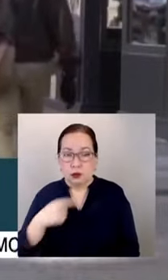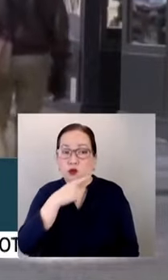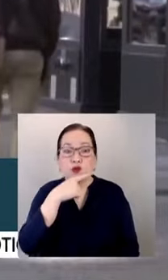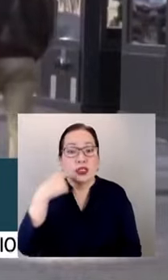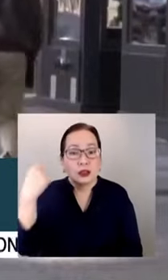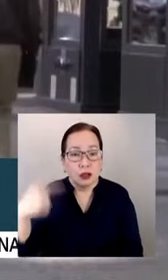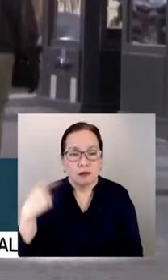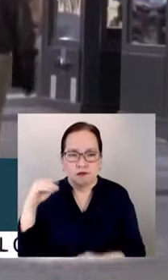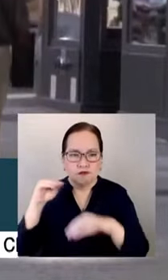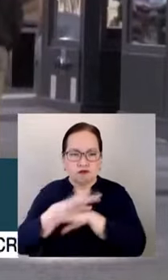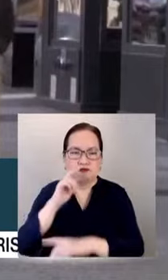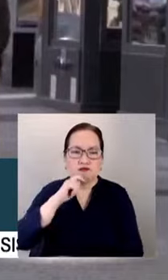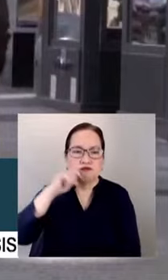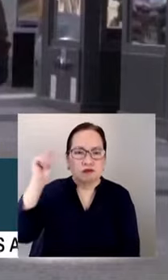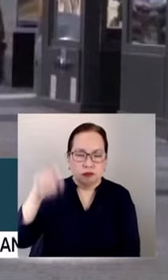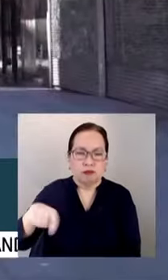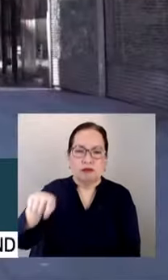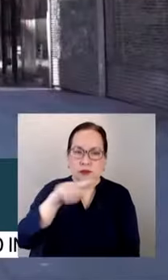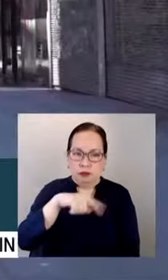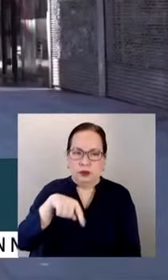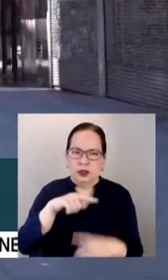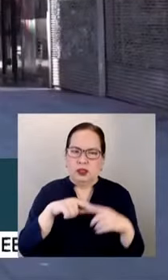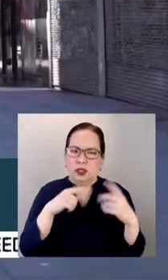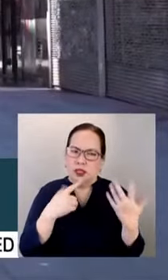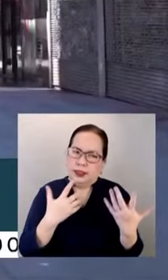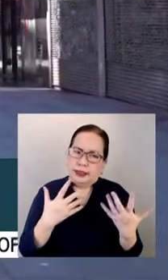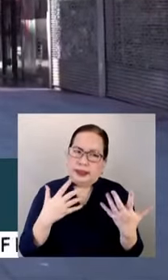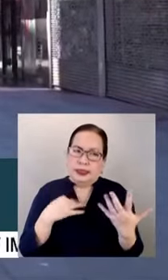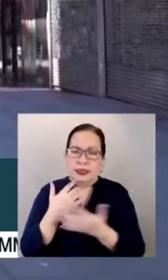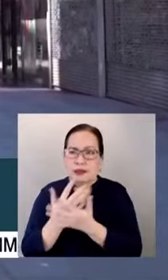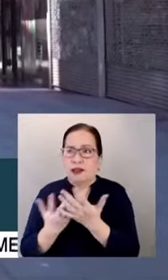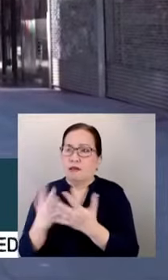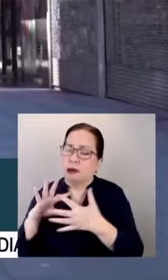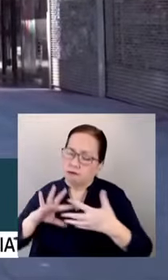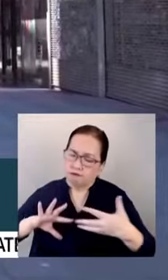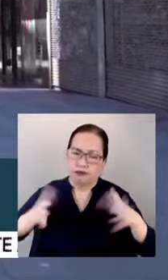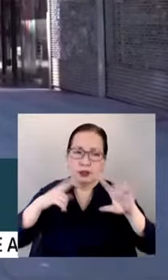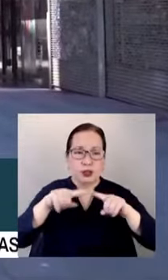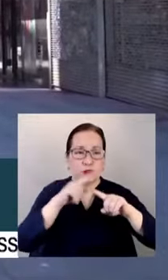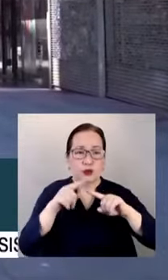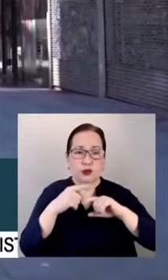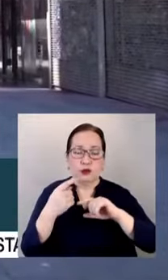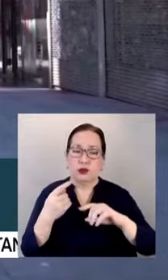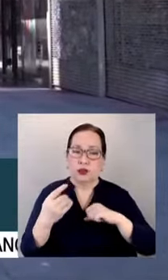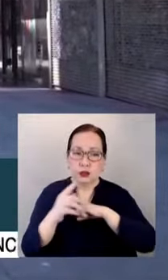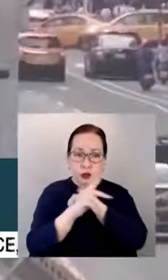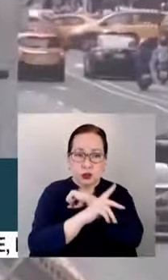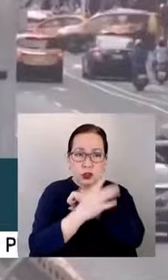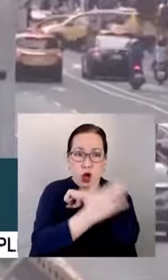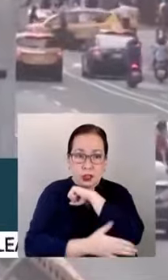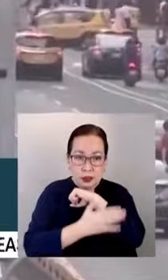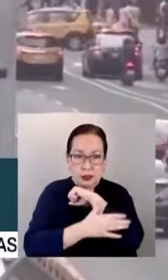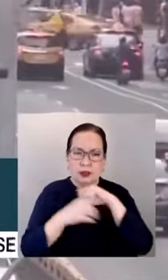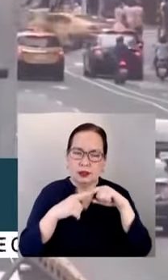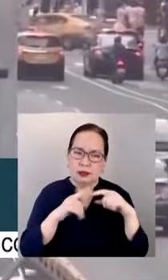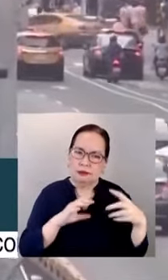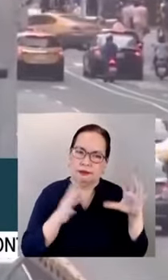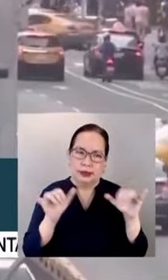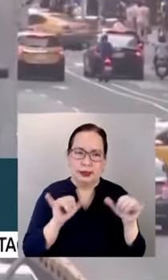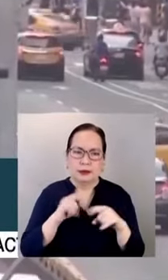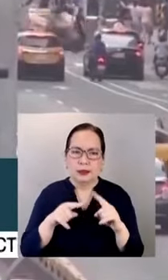could be particularly devastating for emerging and developing economies. The bank says immediate policy action is needed to bolster growth